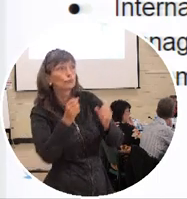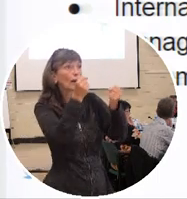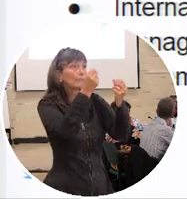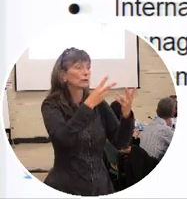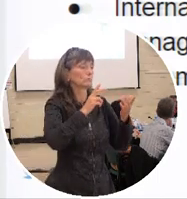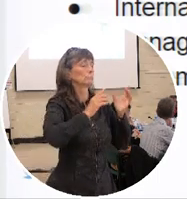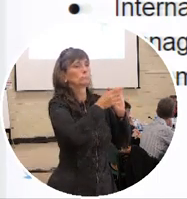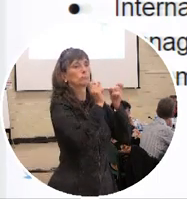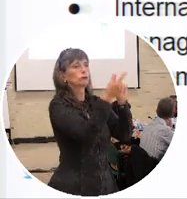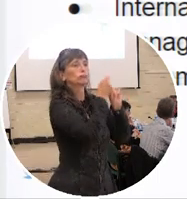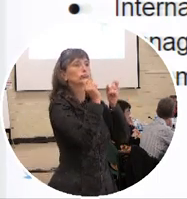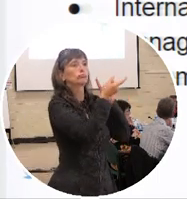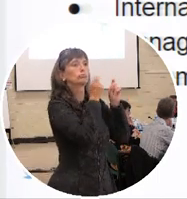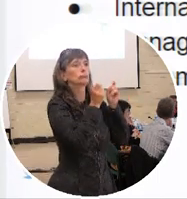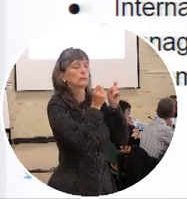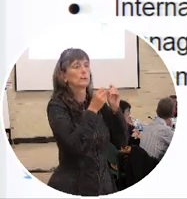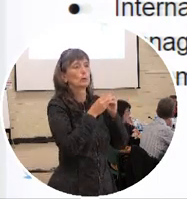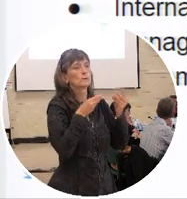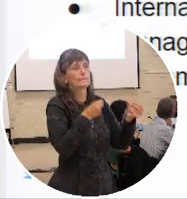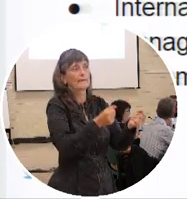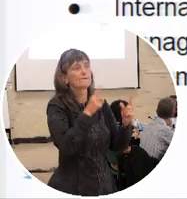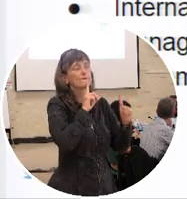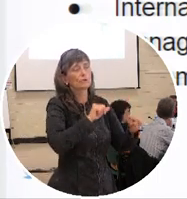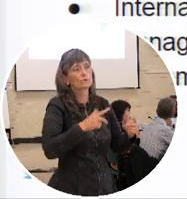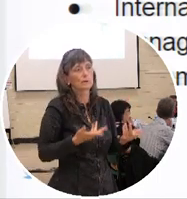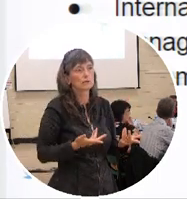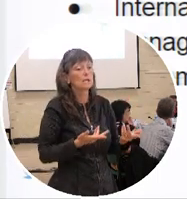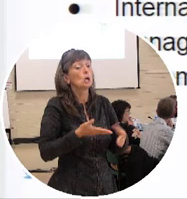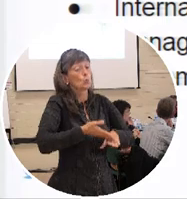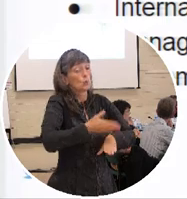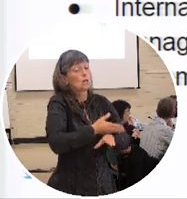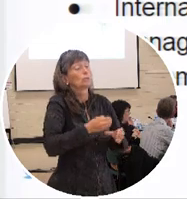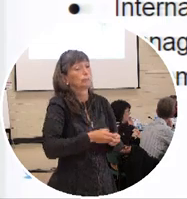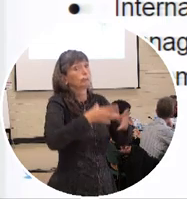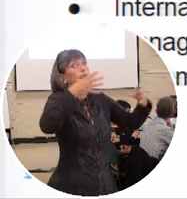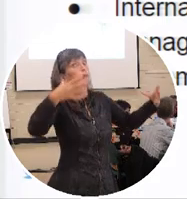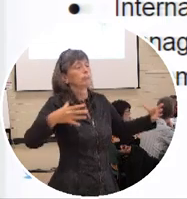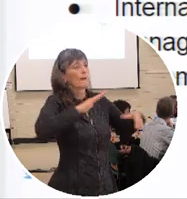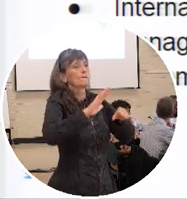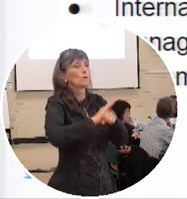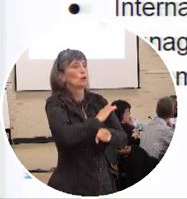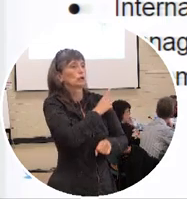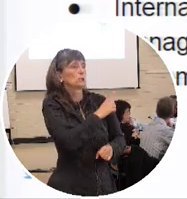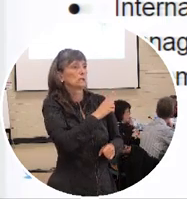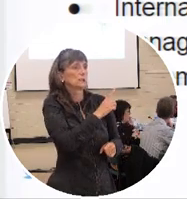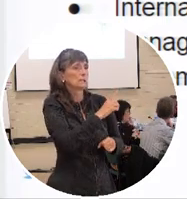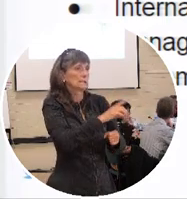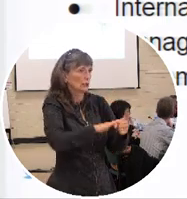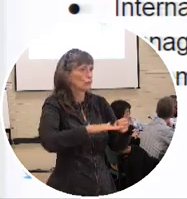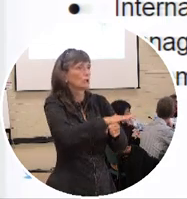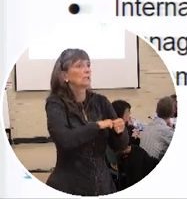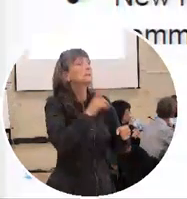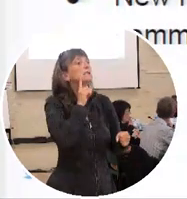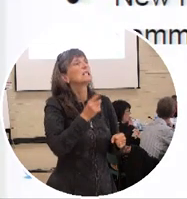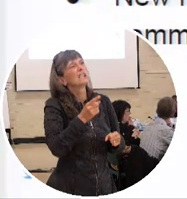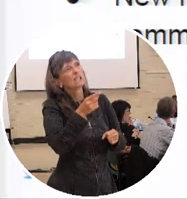drivers. And we have plans to implement school messenger district-wide in winter-spring of 2020.